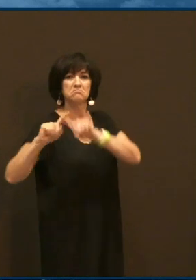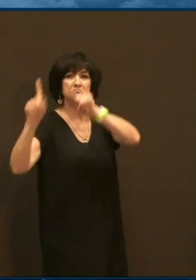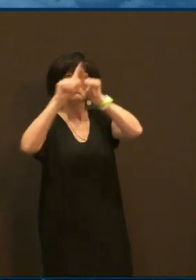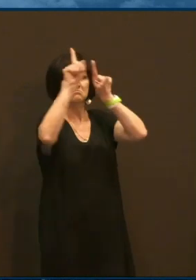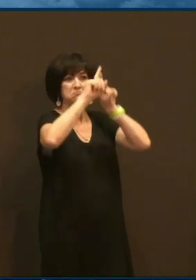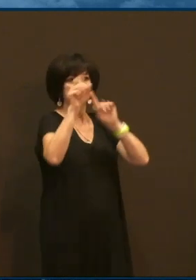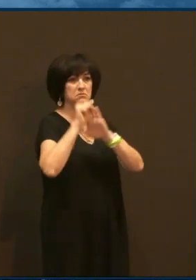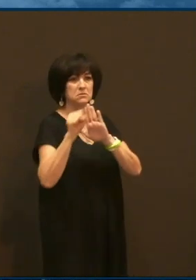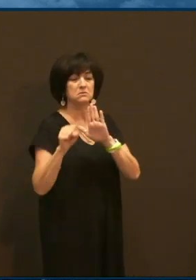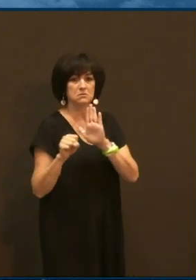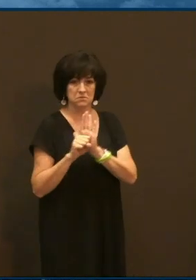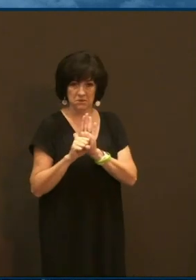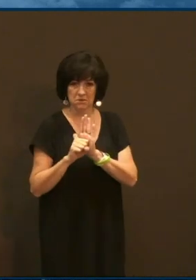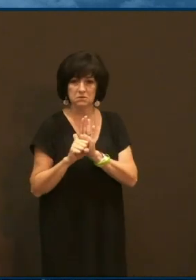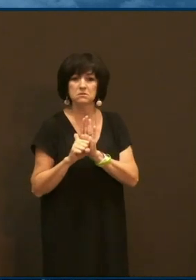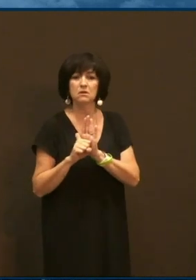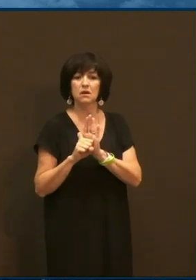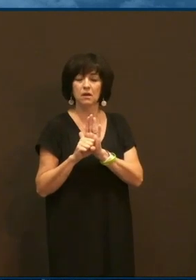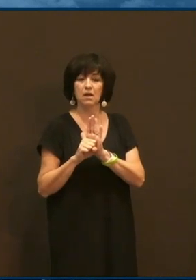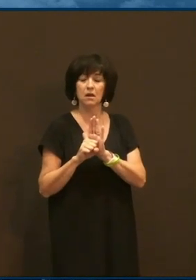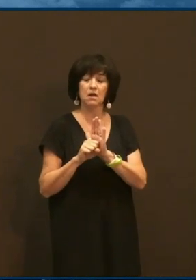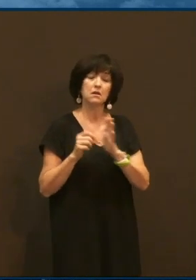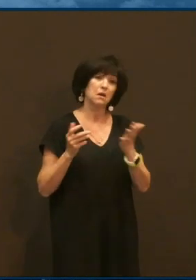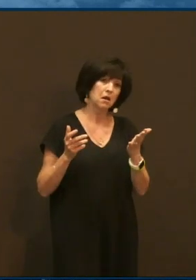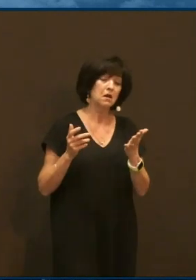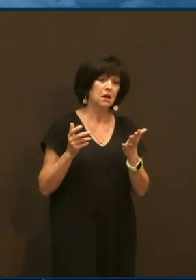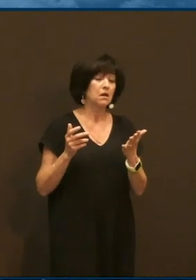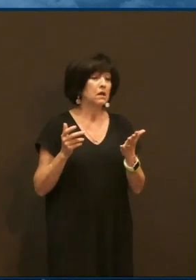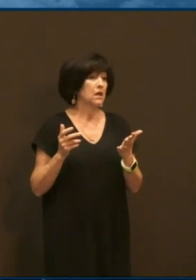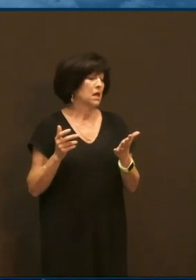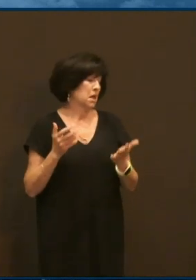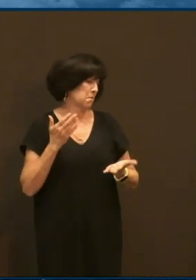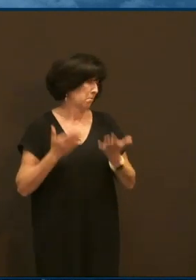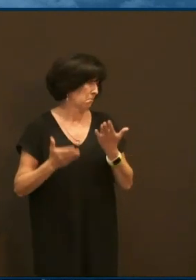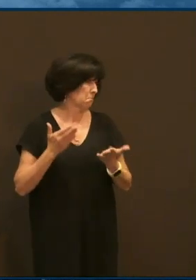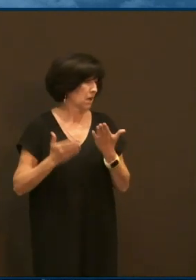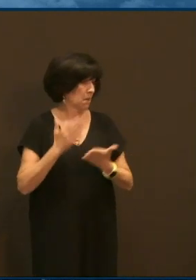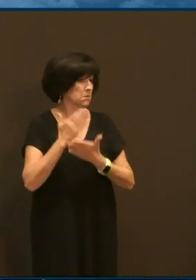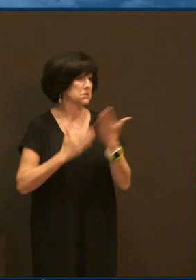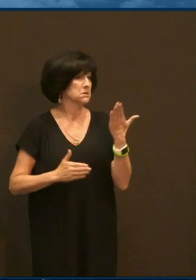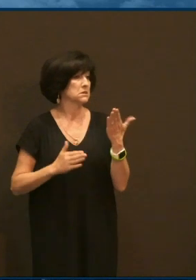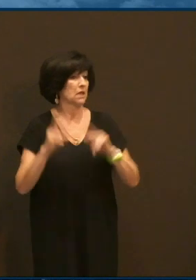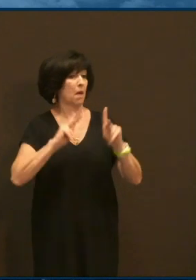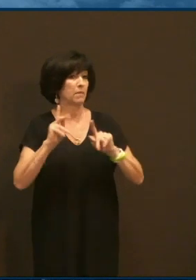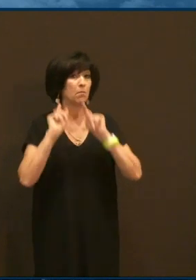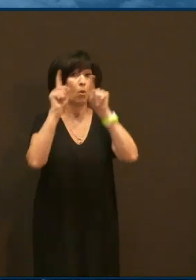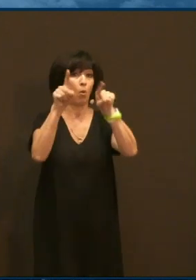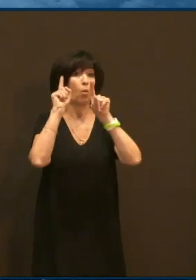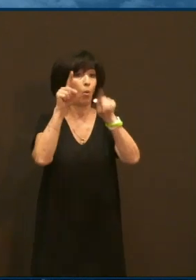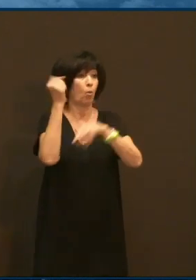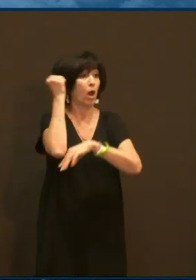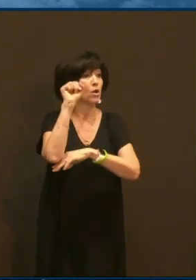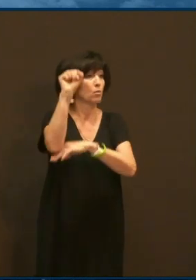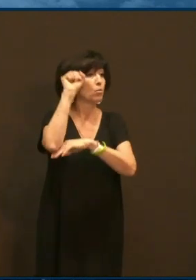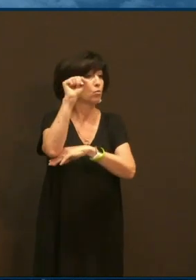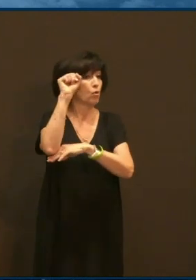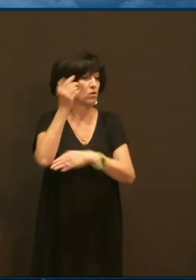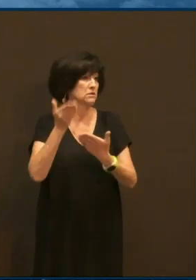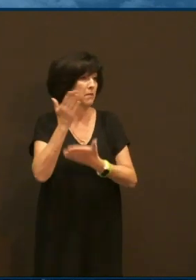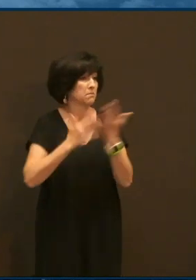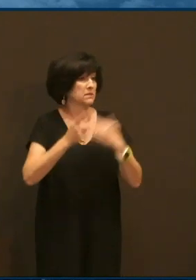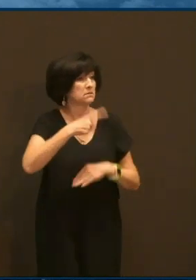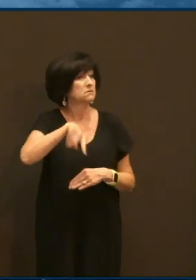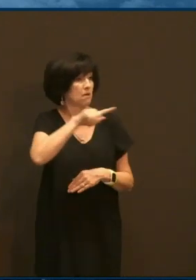it's not to say that there aren't cases of protesters who are positive, but because these are largely outdoor events